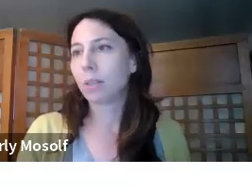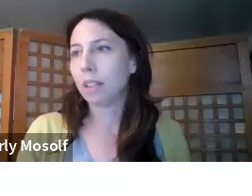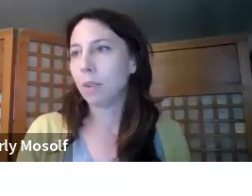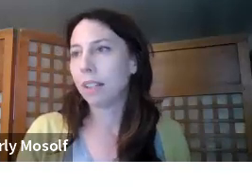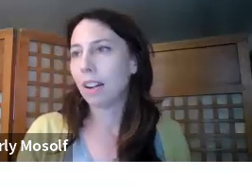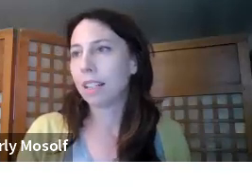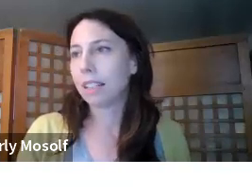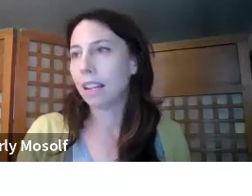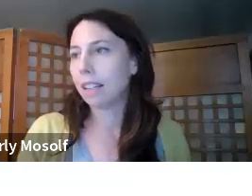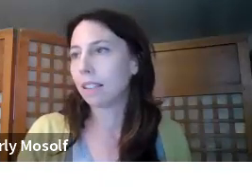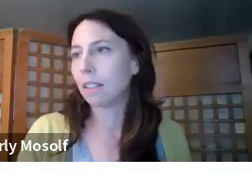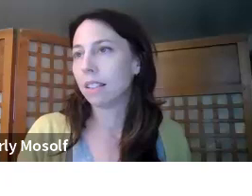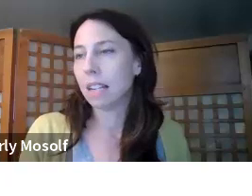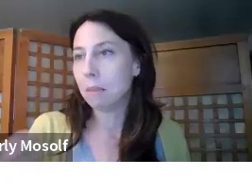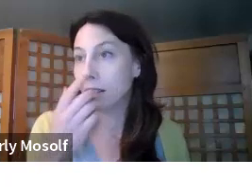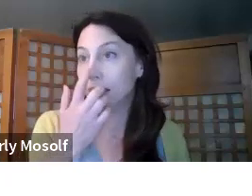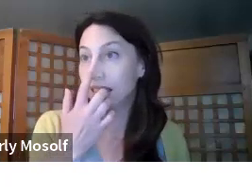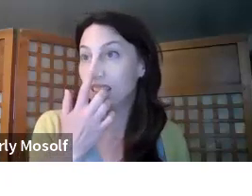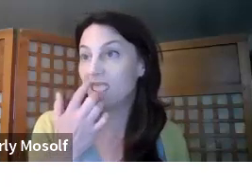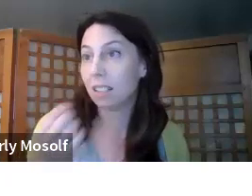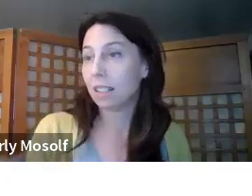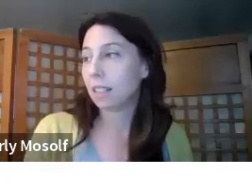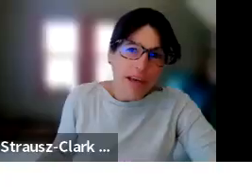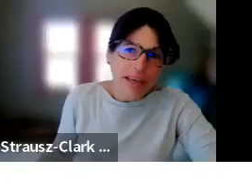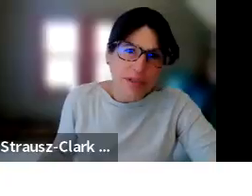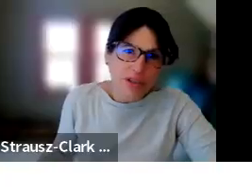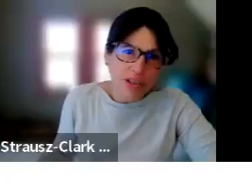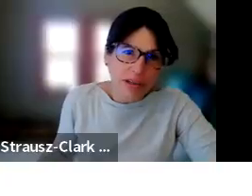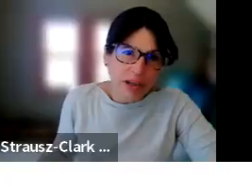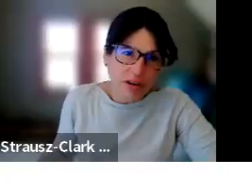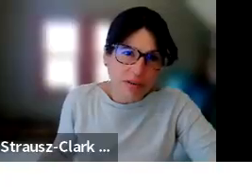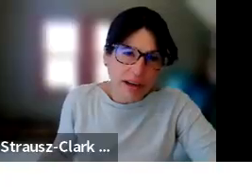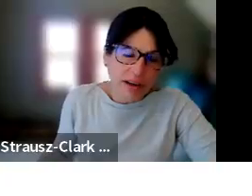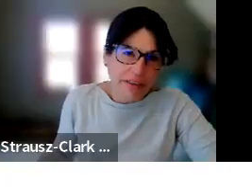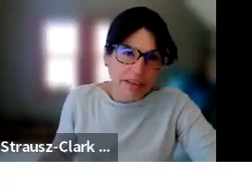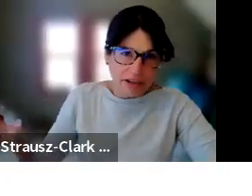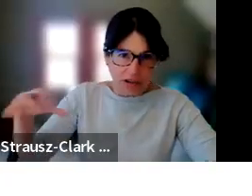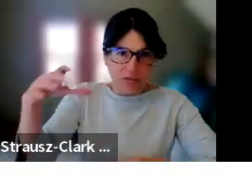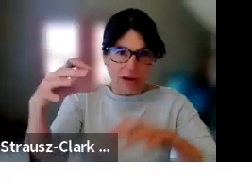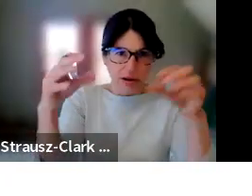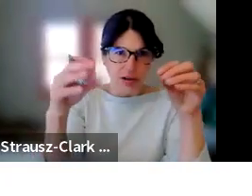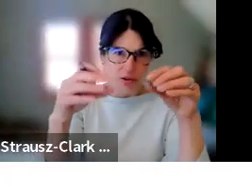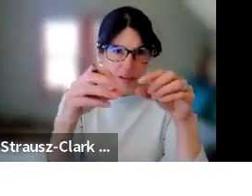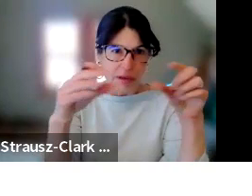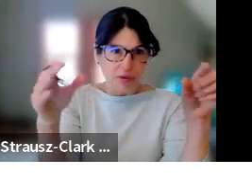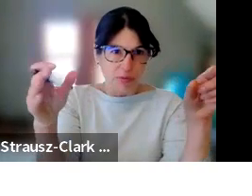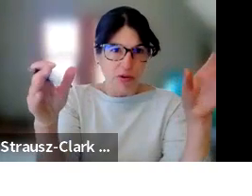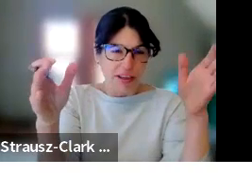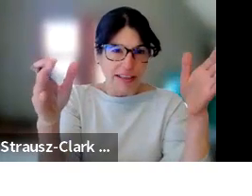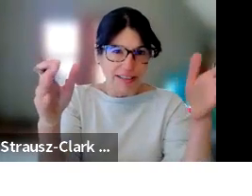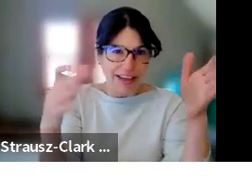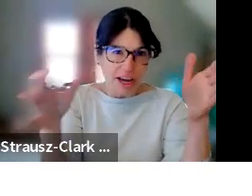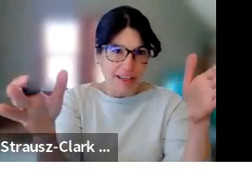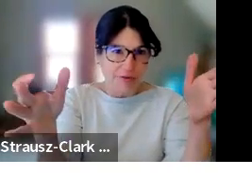So I just wanted to point that out. I can send that as an email if it's easier. Okay, Kim. So just to make sure that I caught that you think maybe